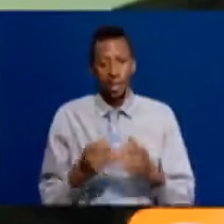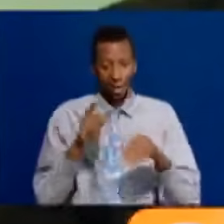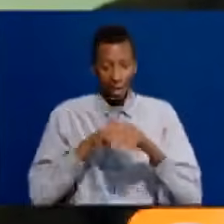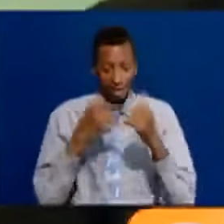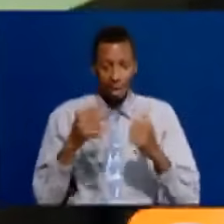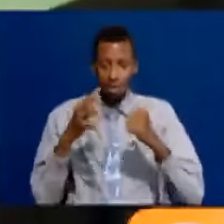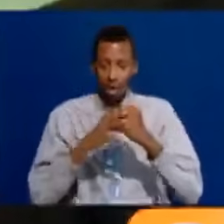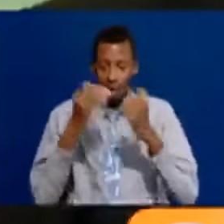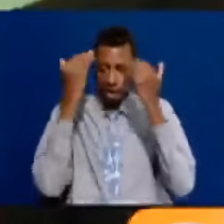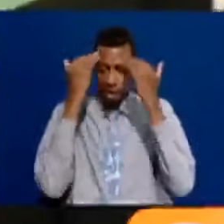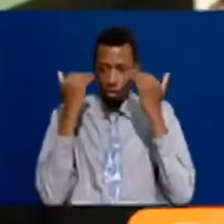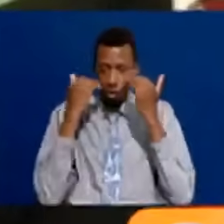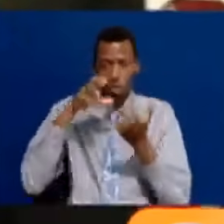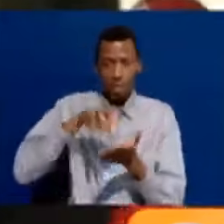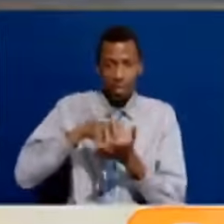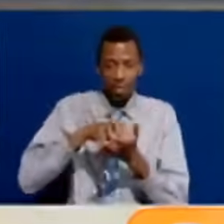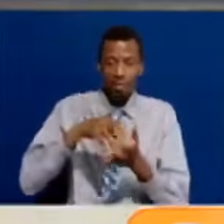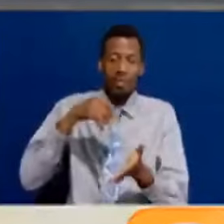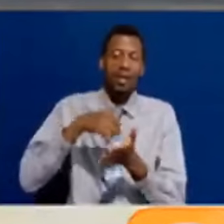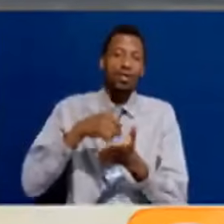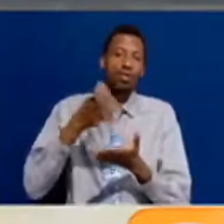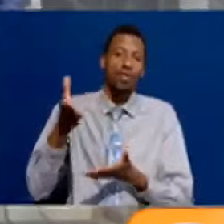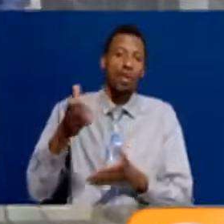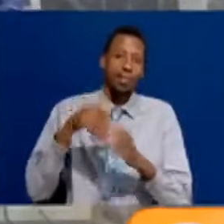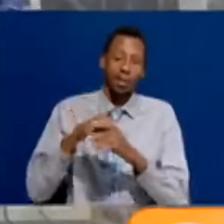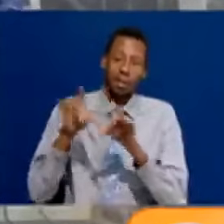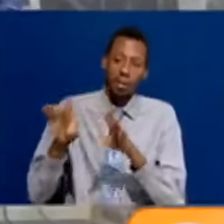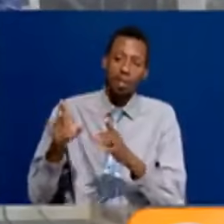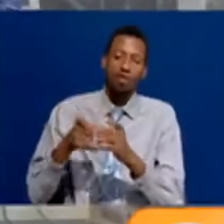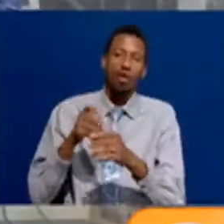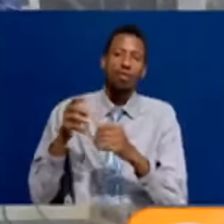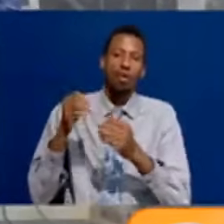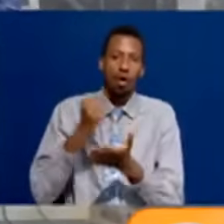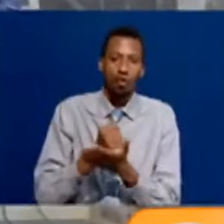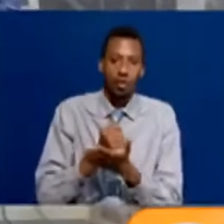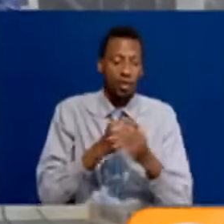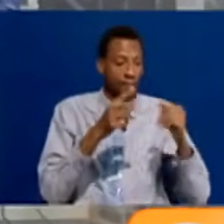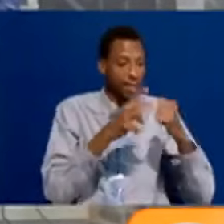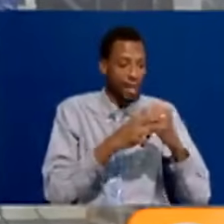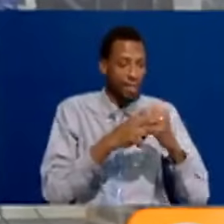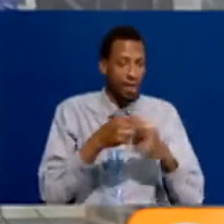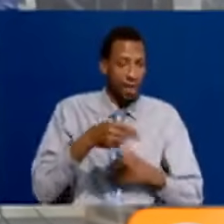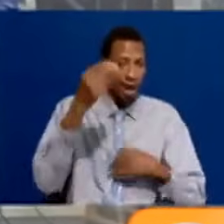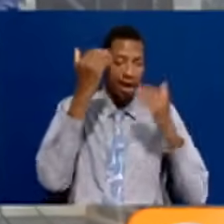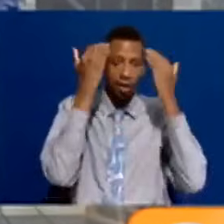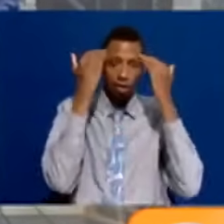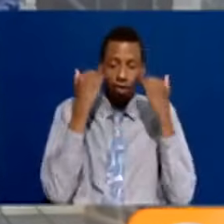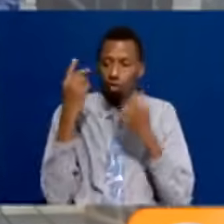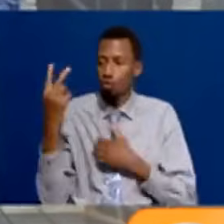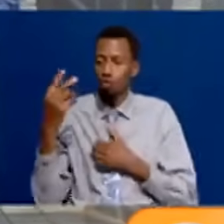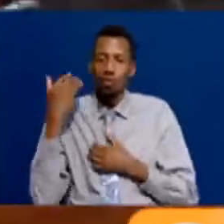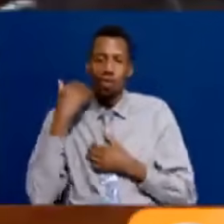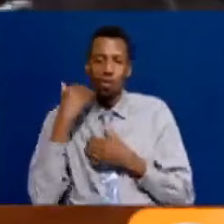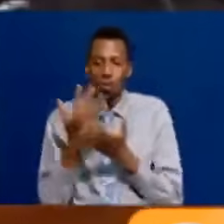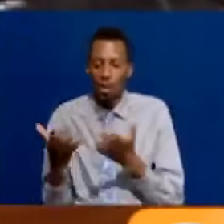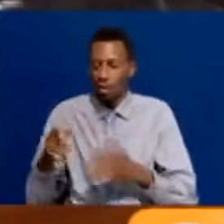cases have entangled Governor Kawira Mwangaza's removal from office, 7 at the High Court, with 2 criminal matters at the lower